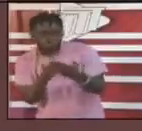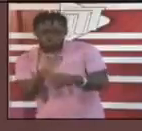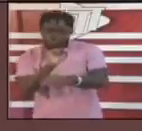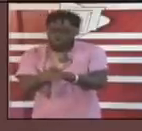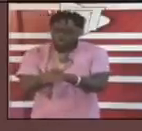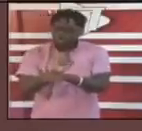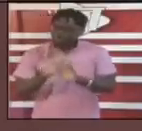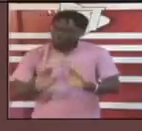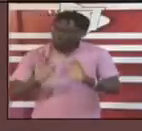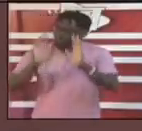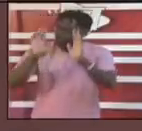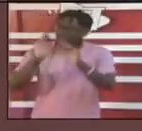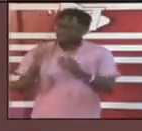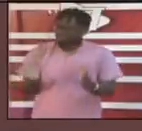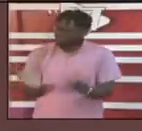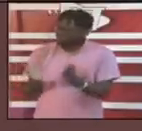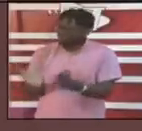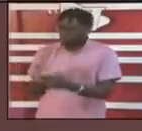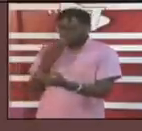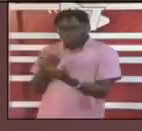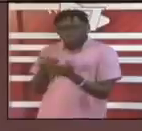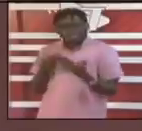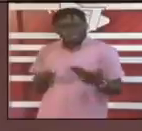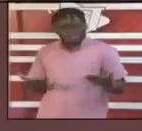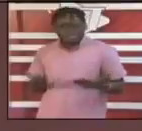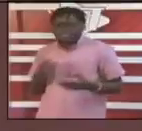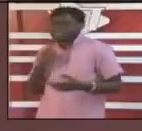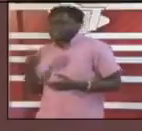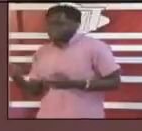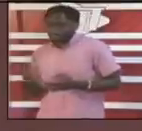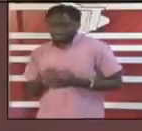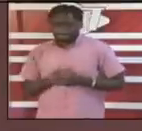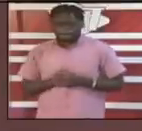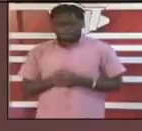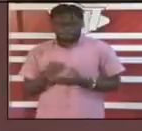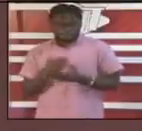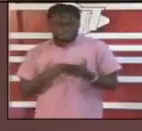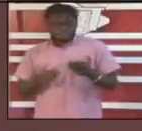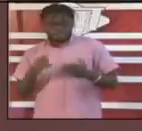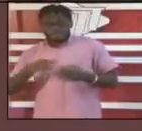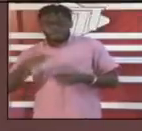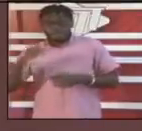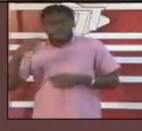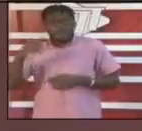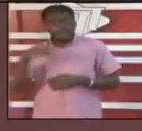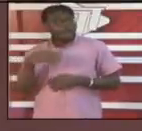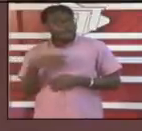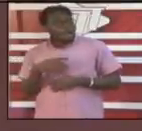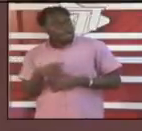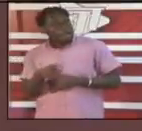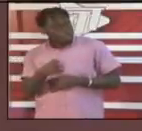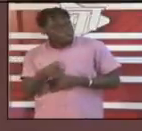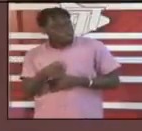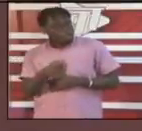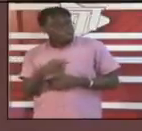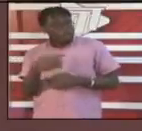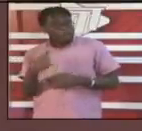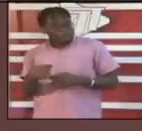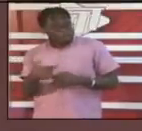There is a perception that some schools perform better than others. However,